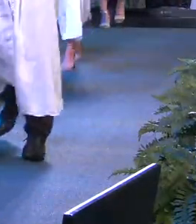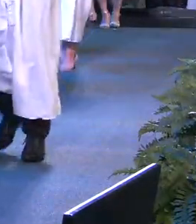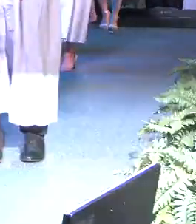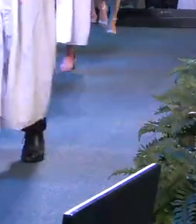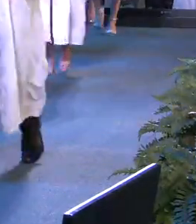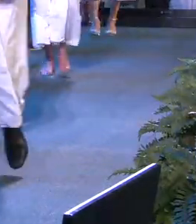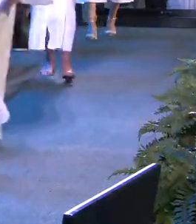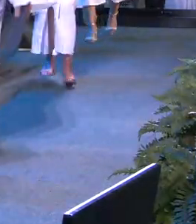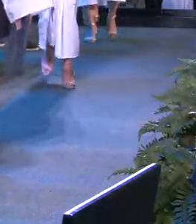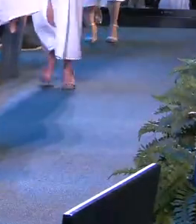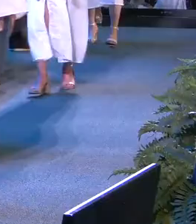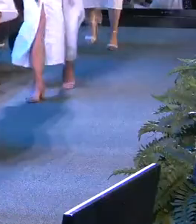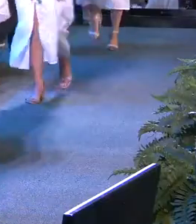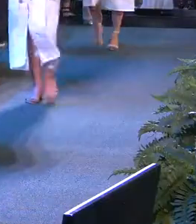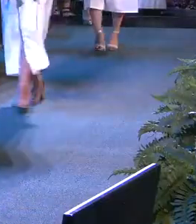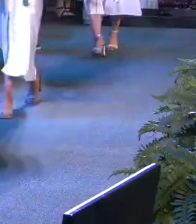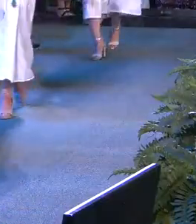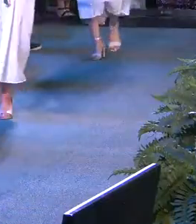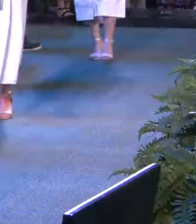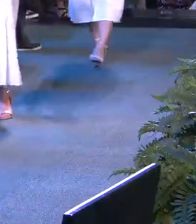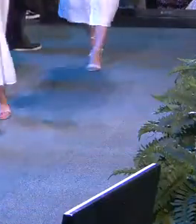Amanda Cam.